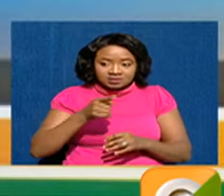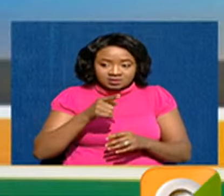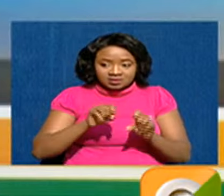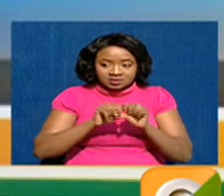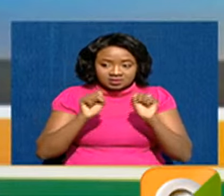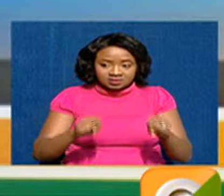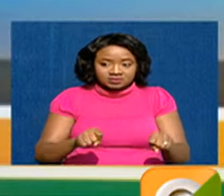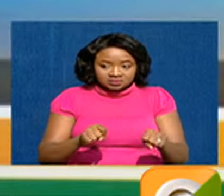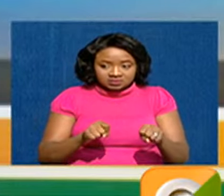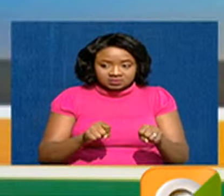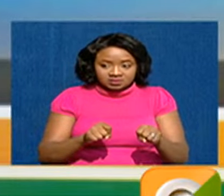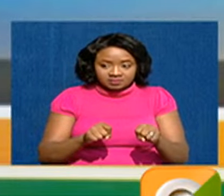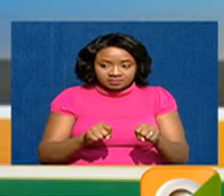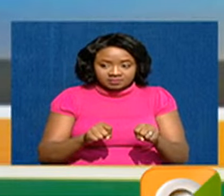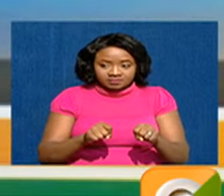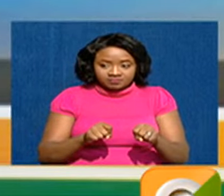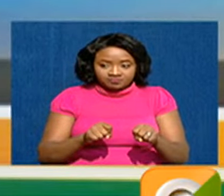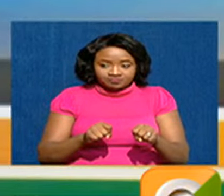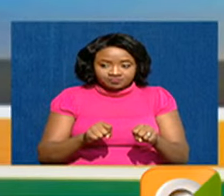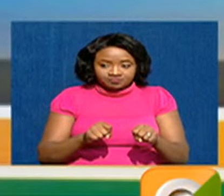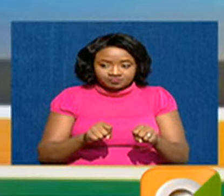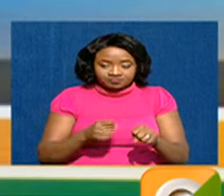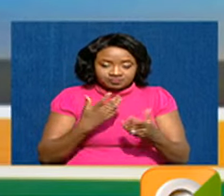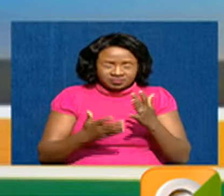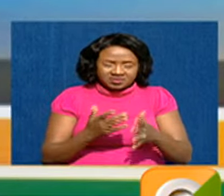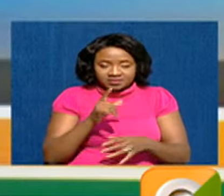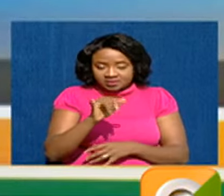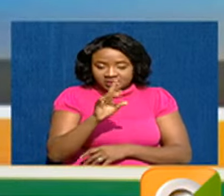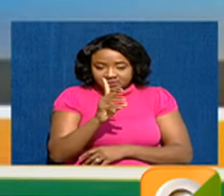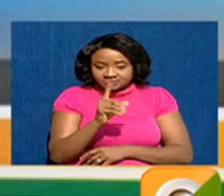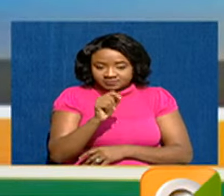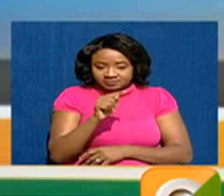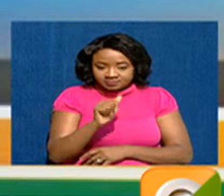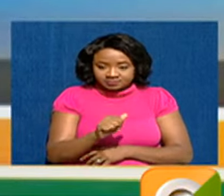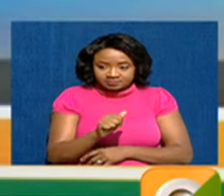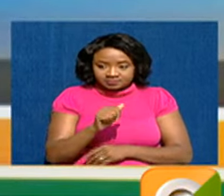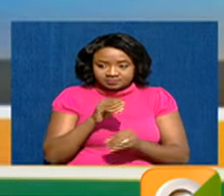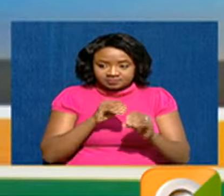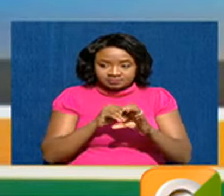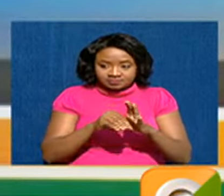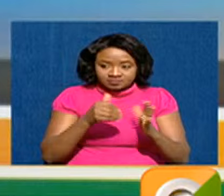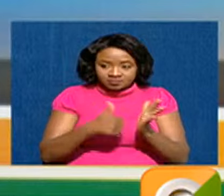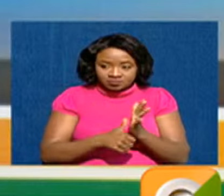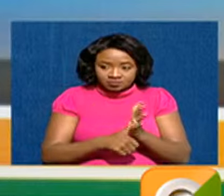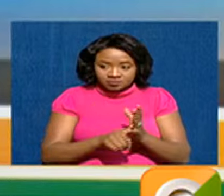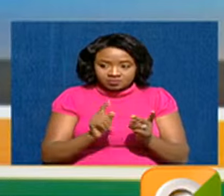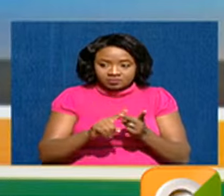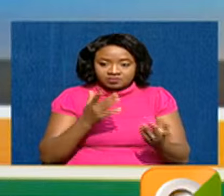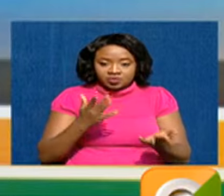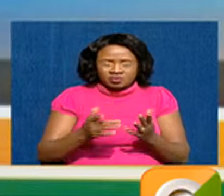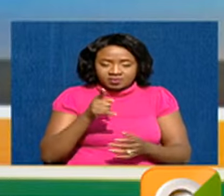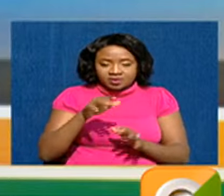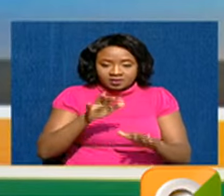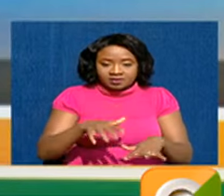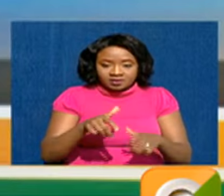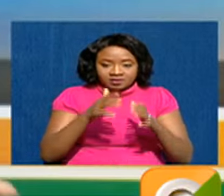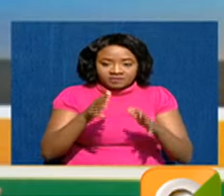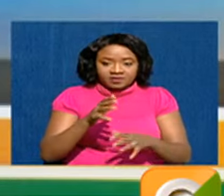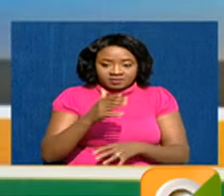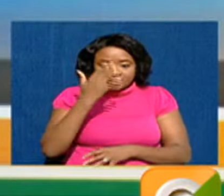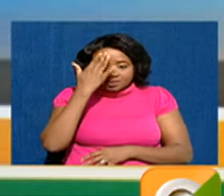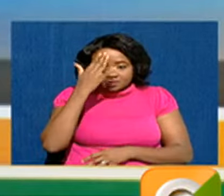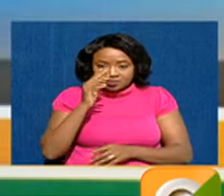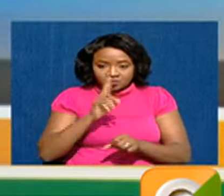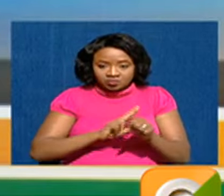for instance, data entry problems, or maybe the farmer was not very keen when he was giving us a number, or